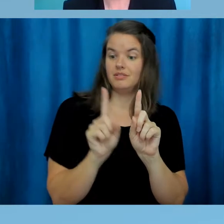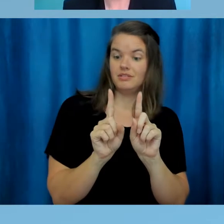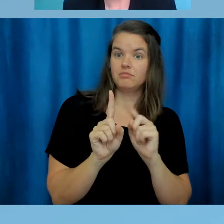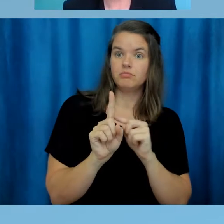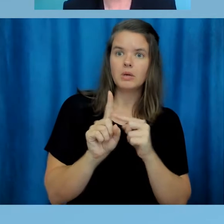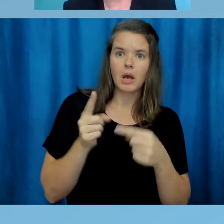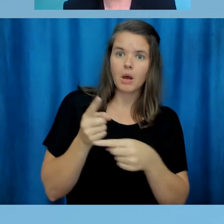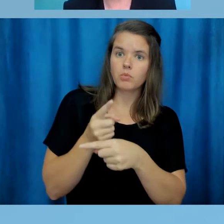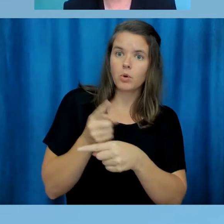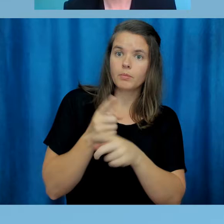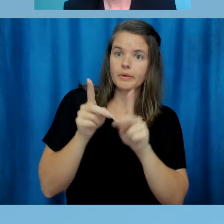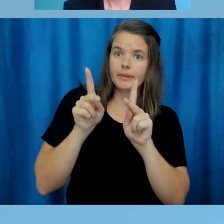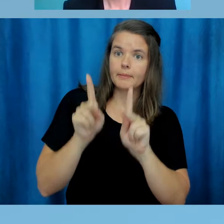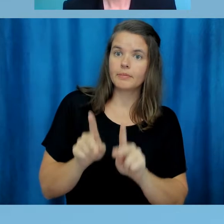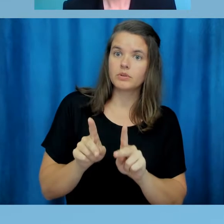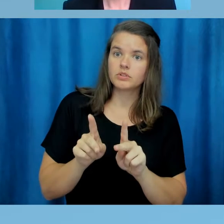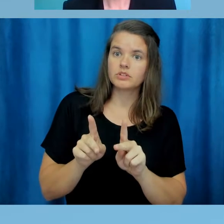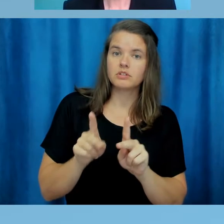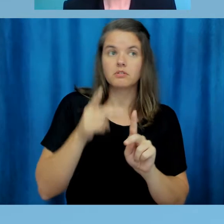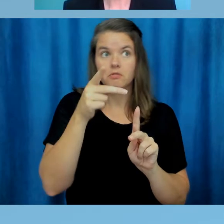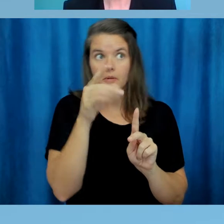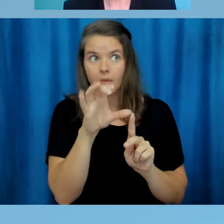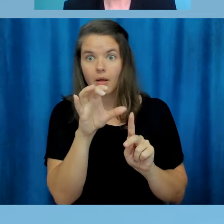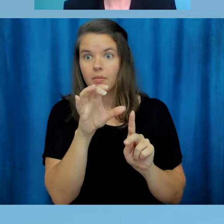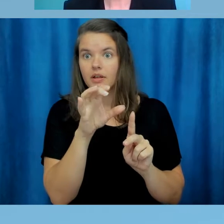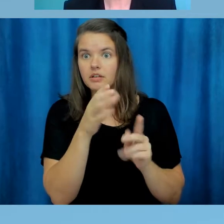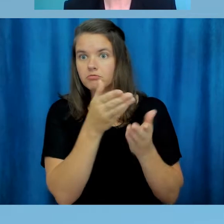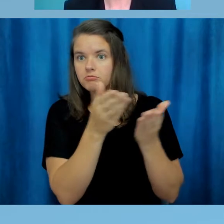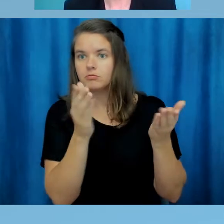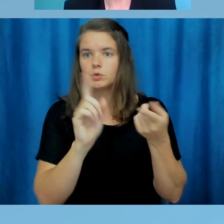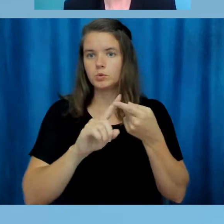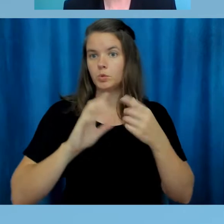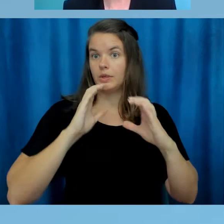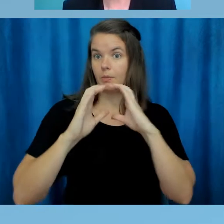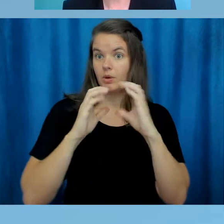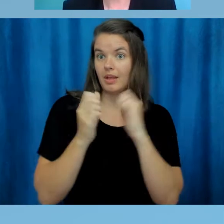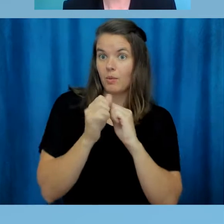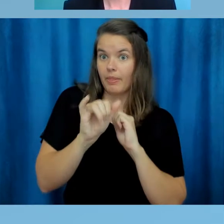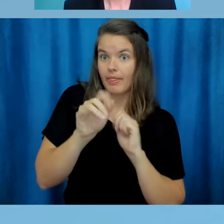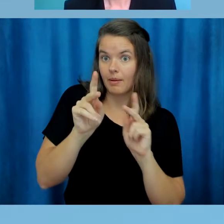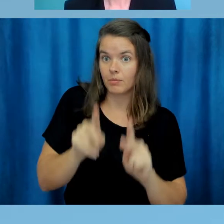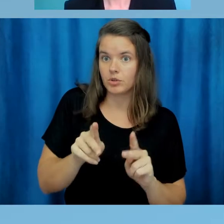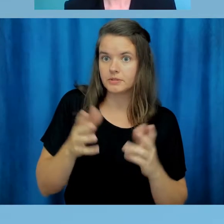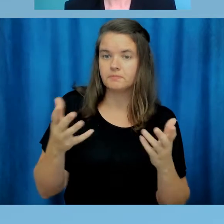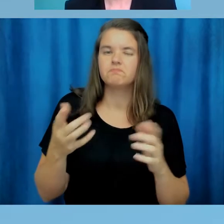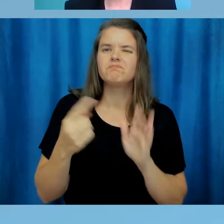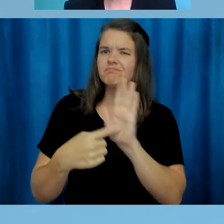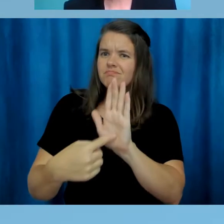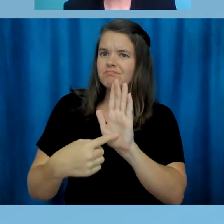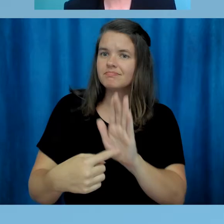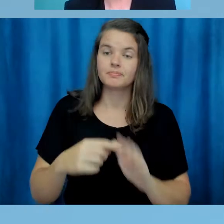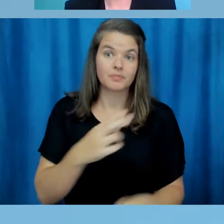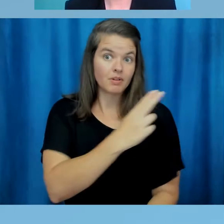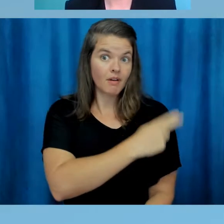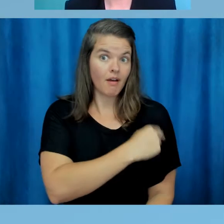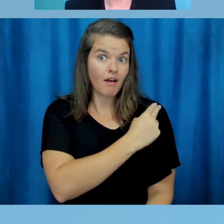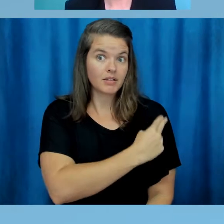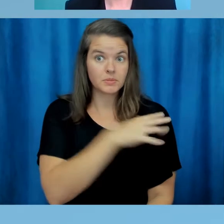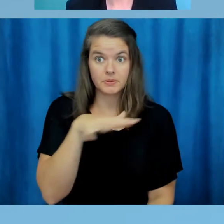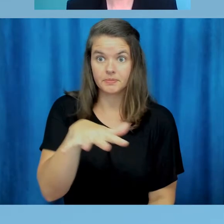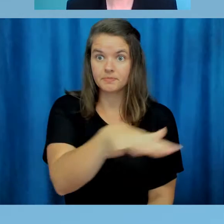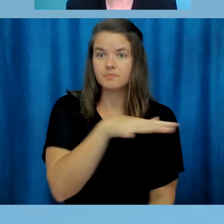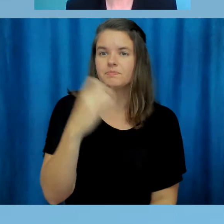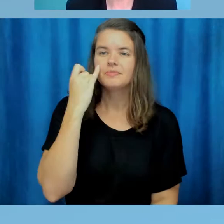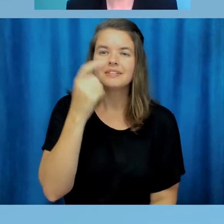is an appropriate person for the public accommodation to communicate with. So for example, in a hospital